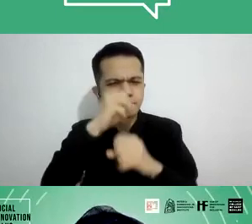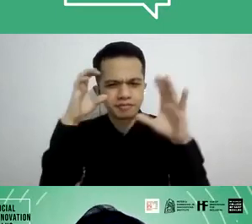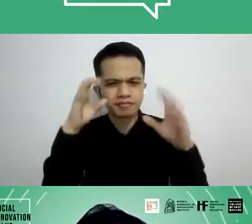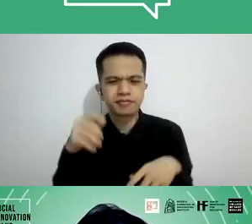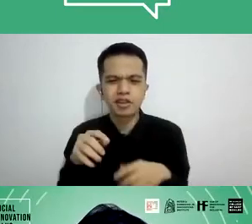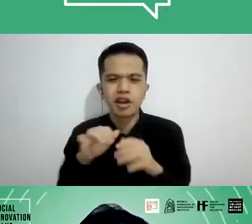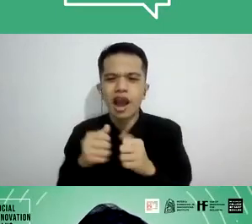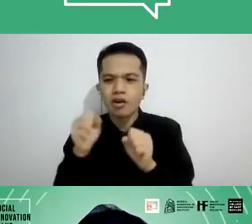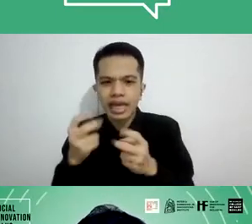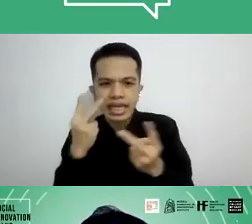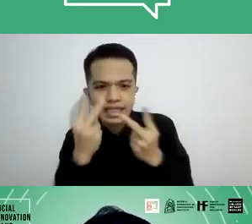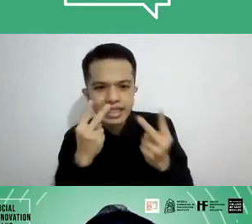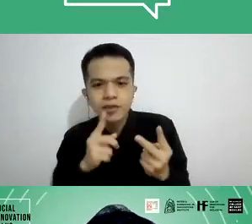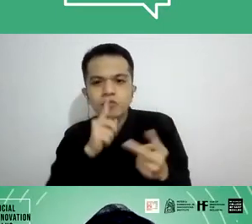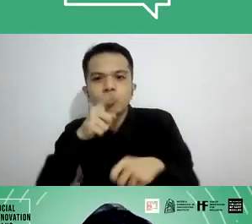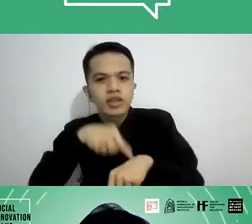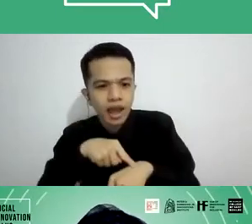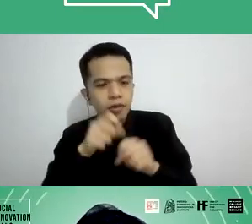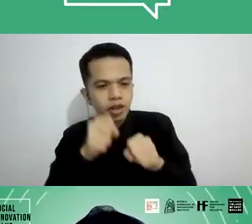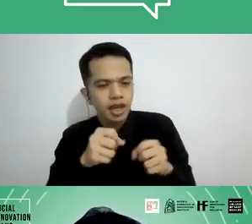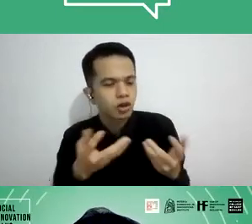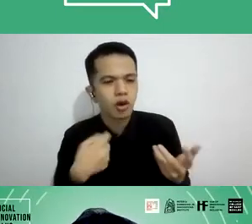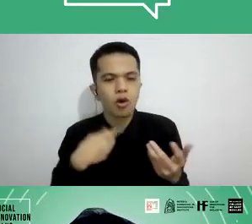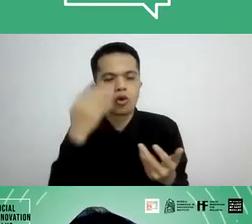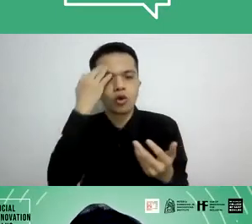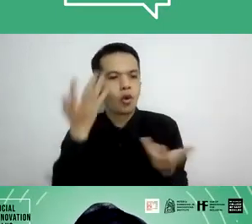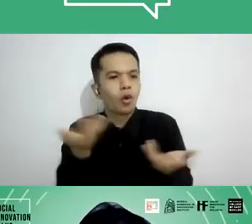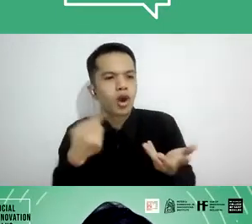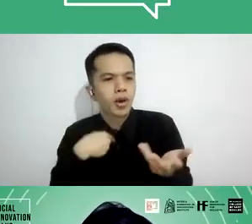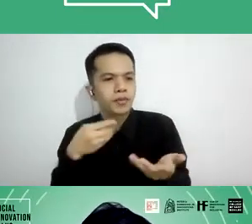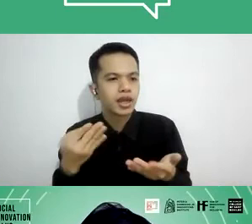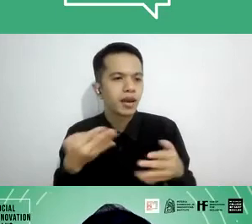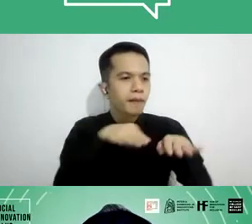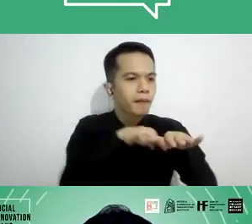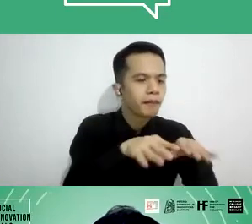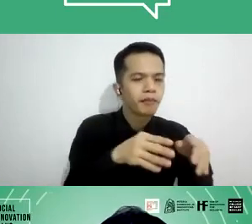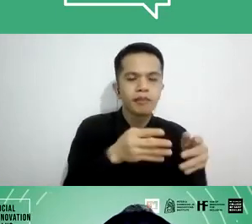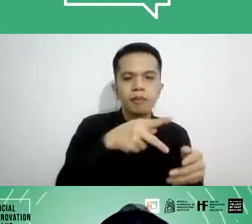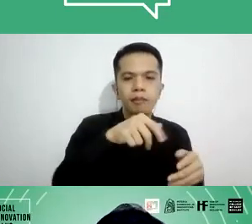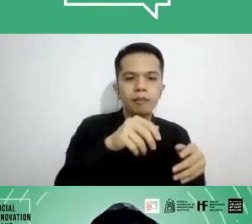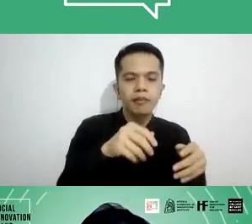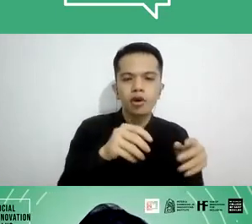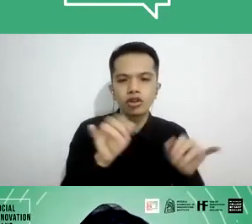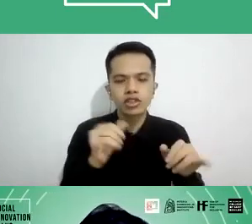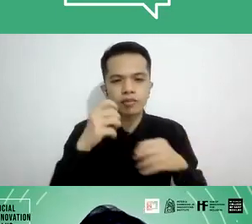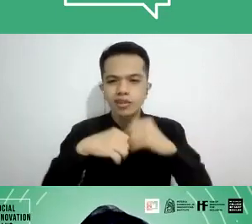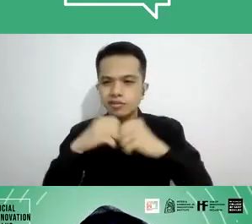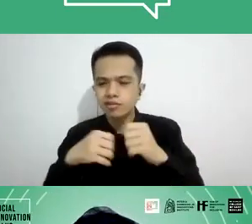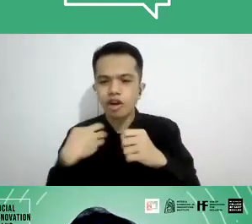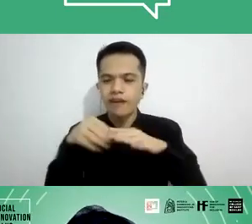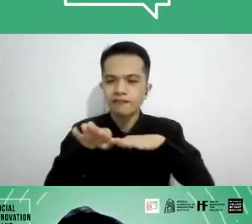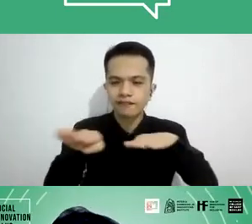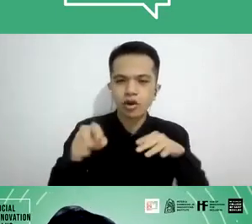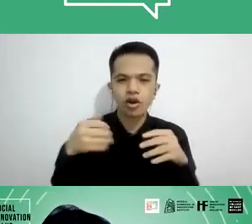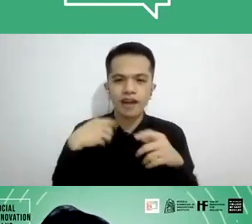see traffic real time, to see parking where you want, to see which stores are open, to see if there's construction on this road or not. The